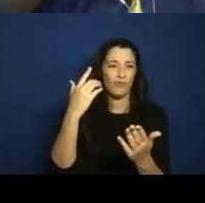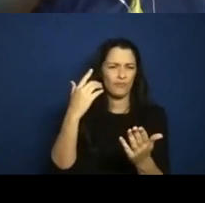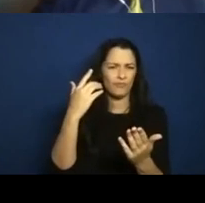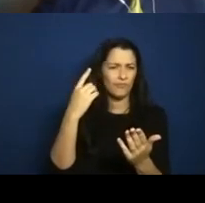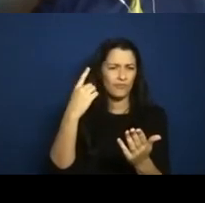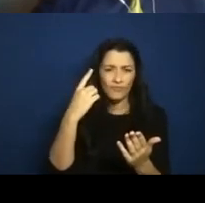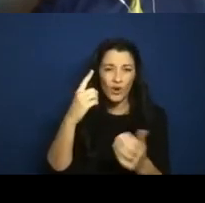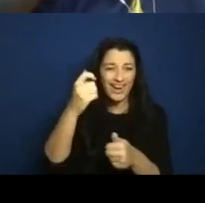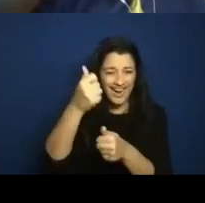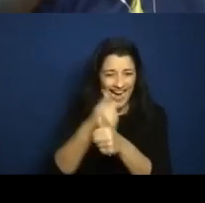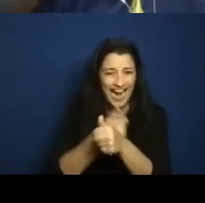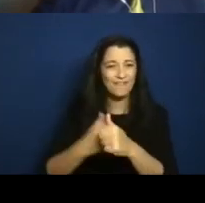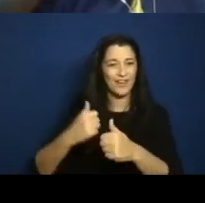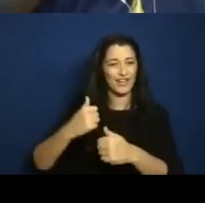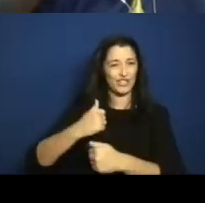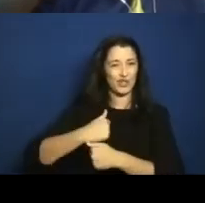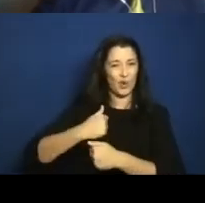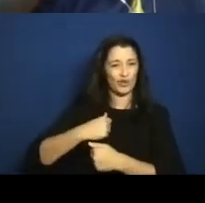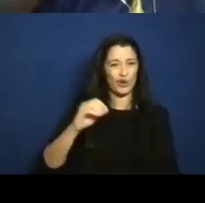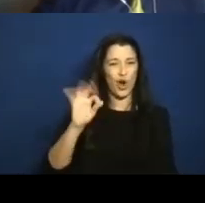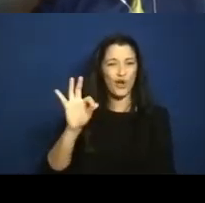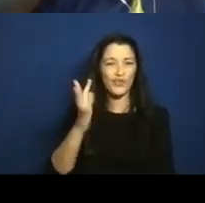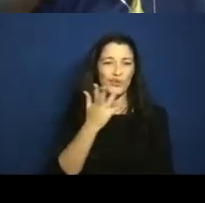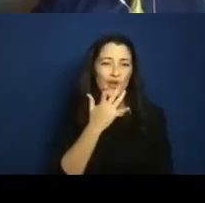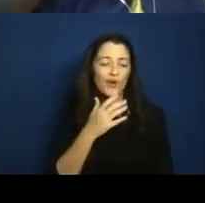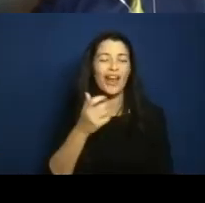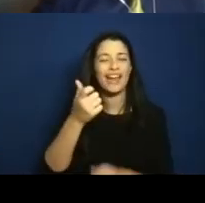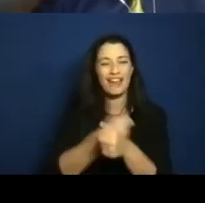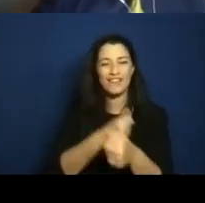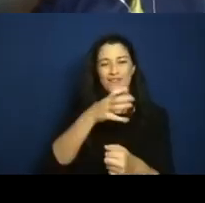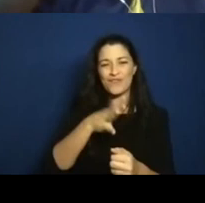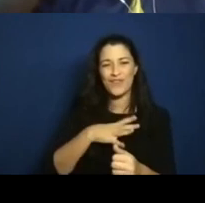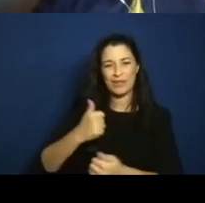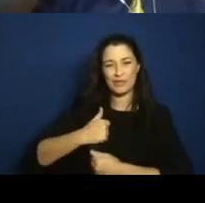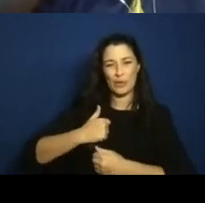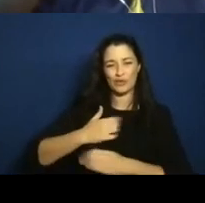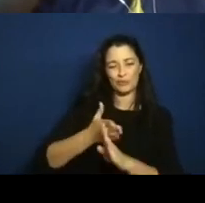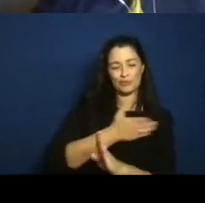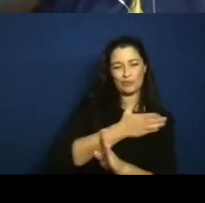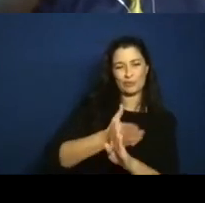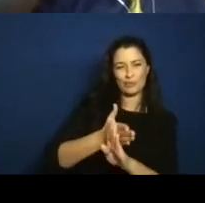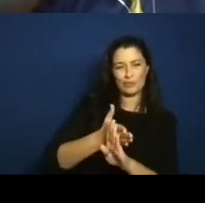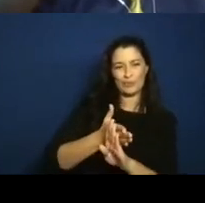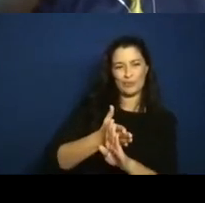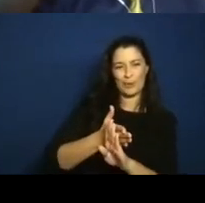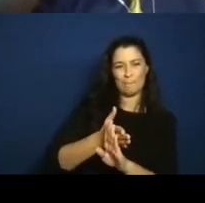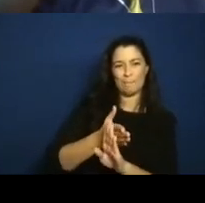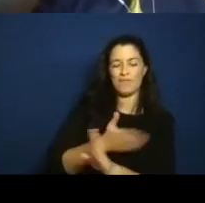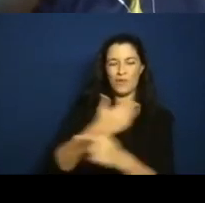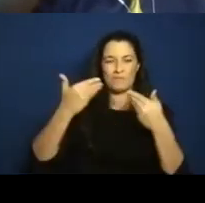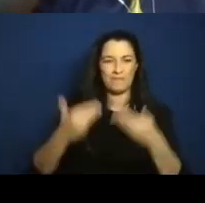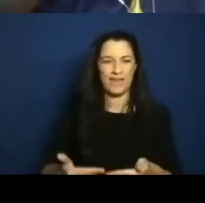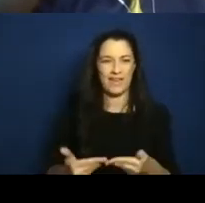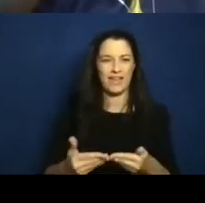color and every female soldier that came before me, who was able to show that there is a different way to